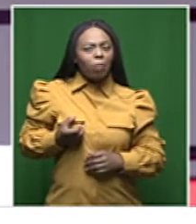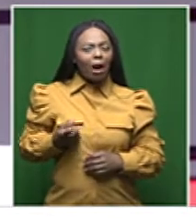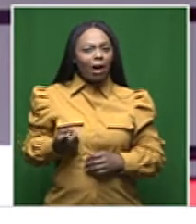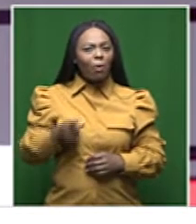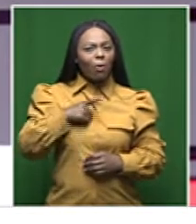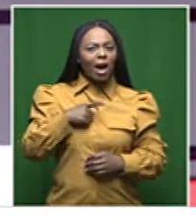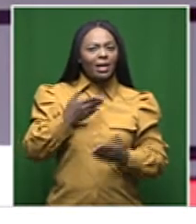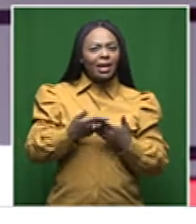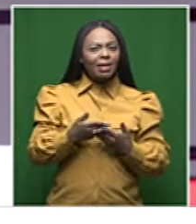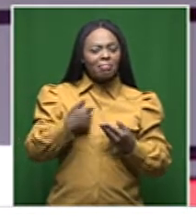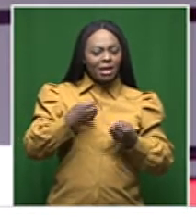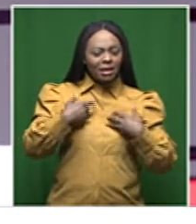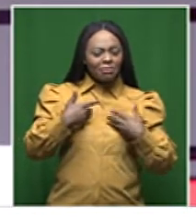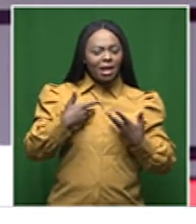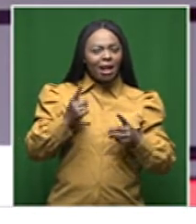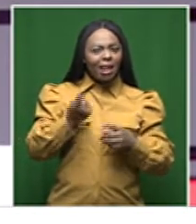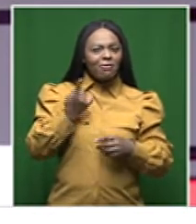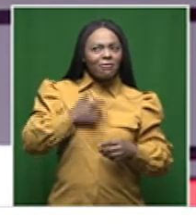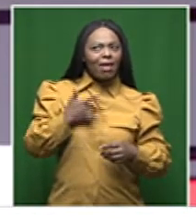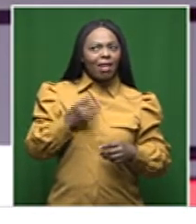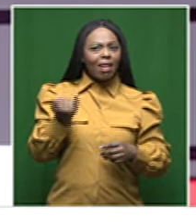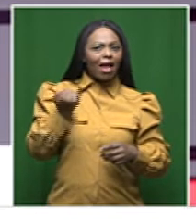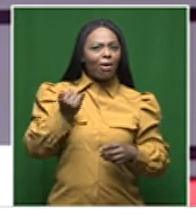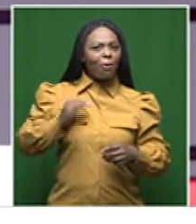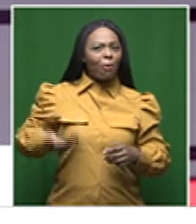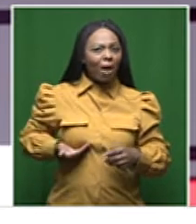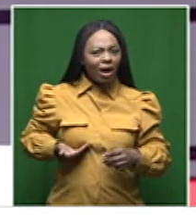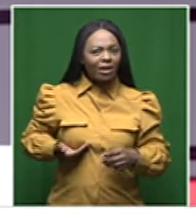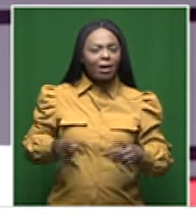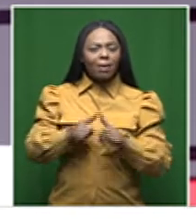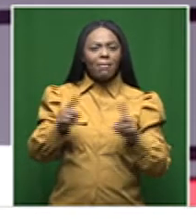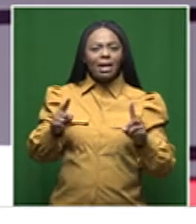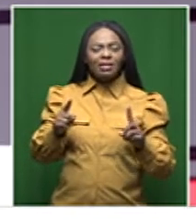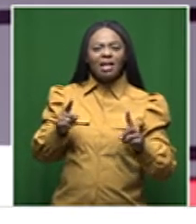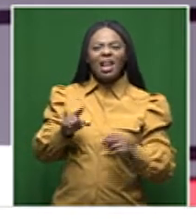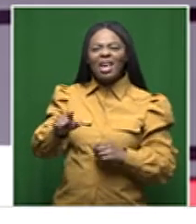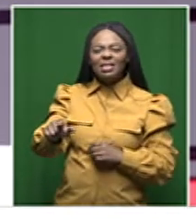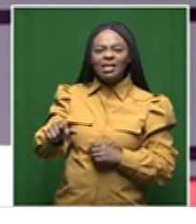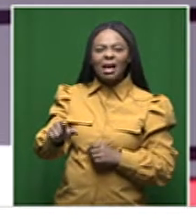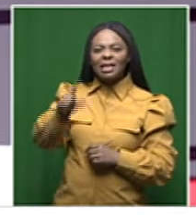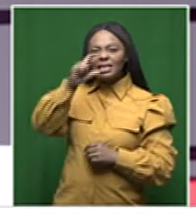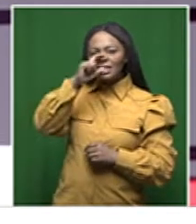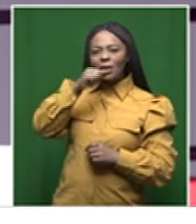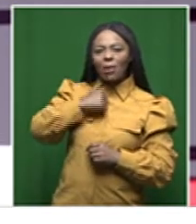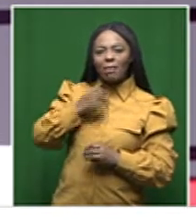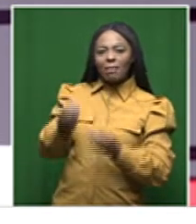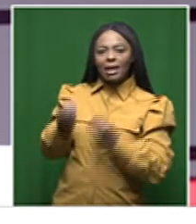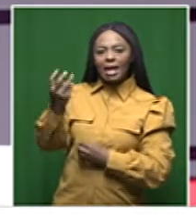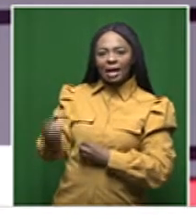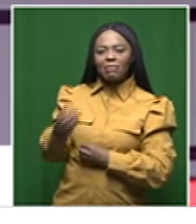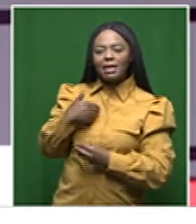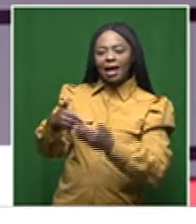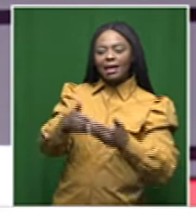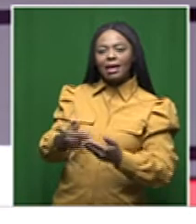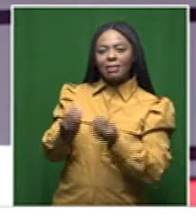of. But, you know, years later, I started raising my sister's children. That time, I was